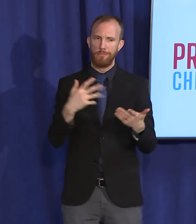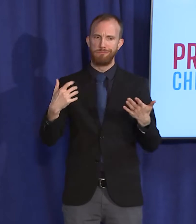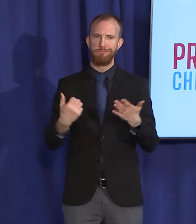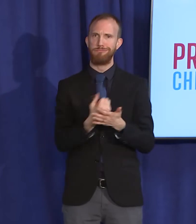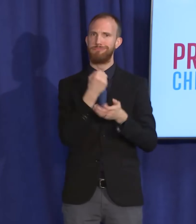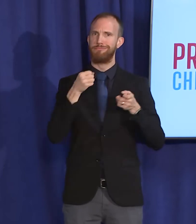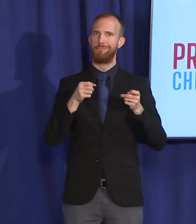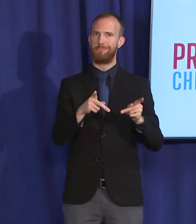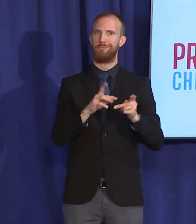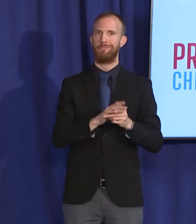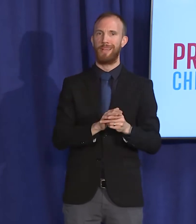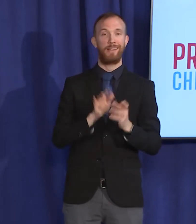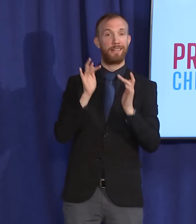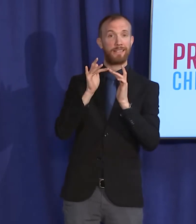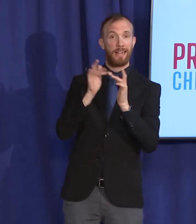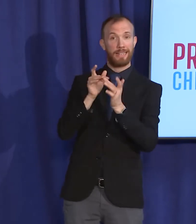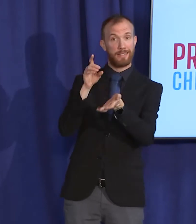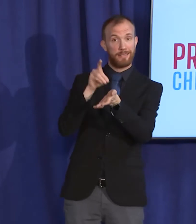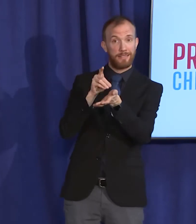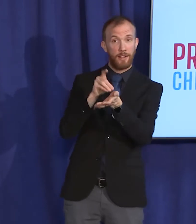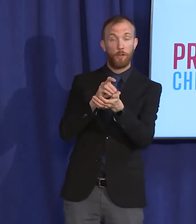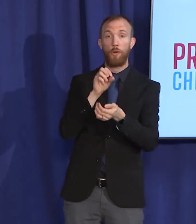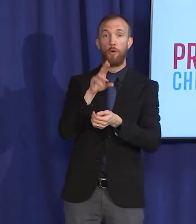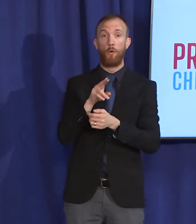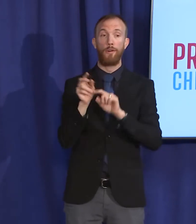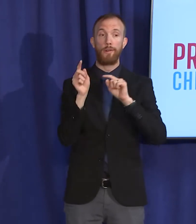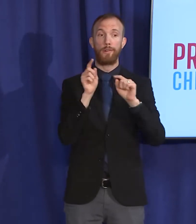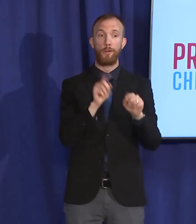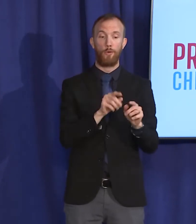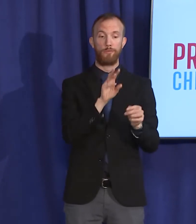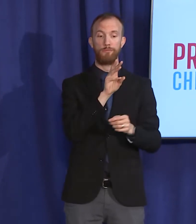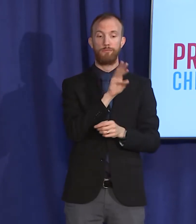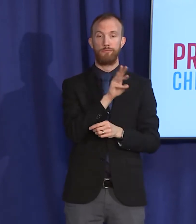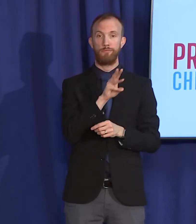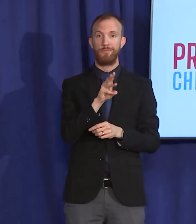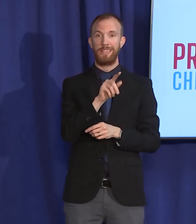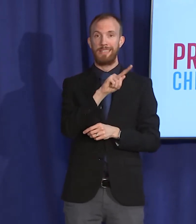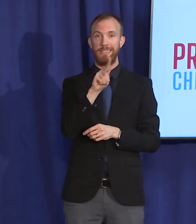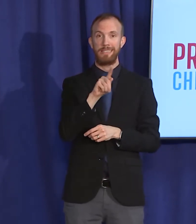health provider or visit ZocDoc, that's Z-O-C,